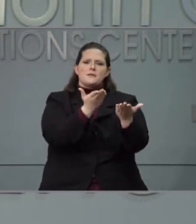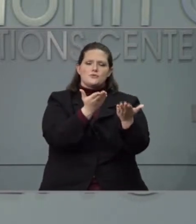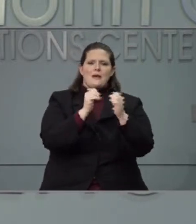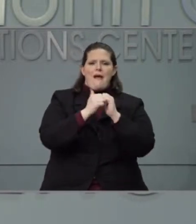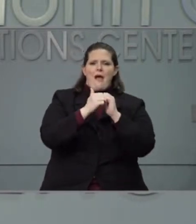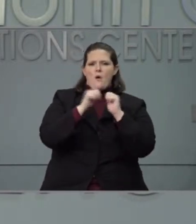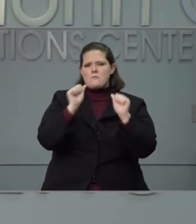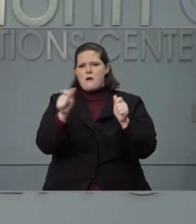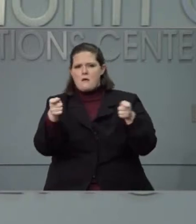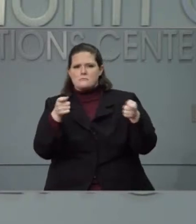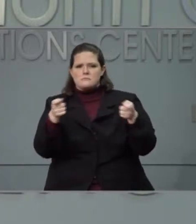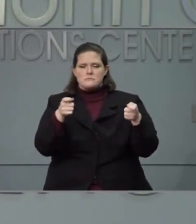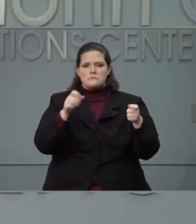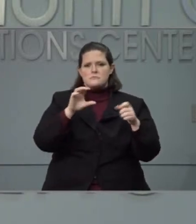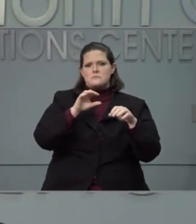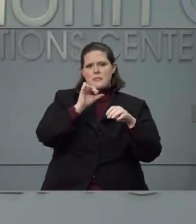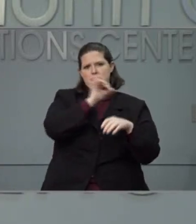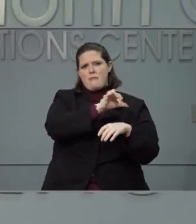Dr. Cohen?